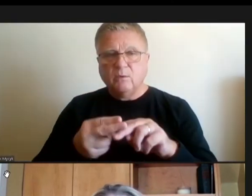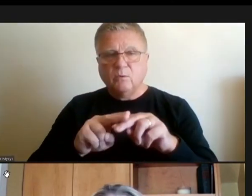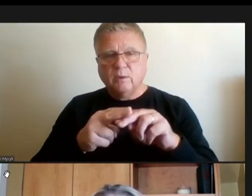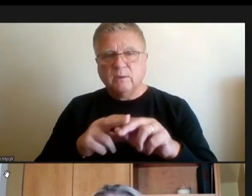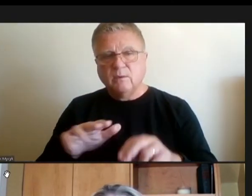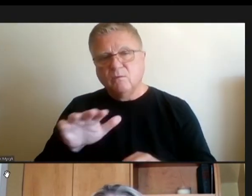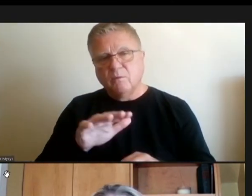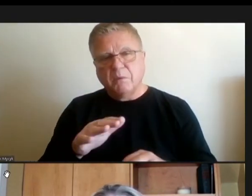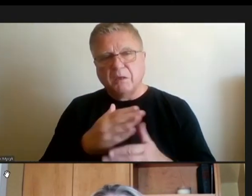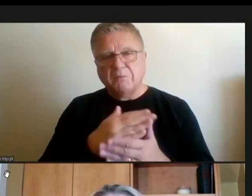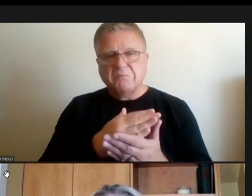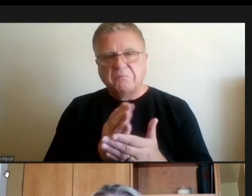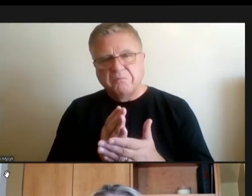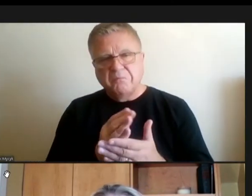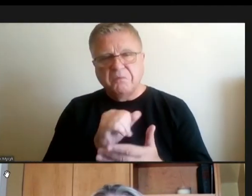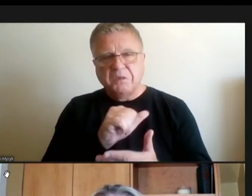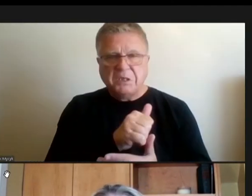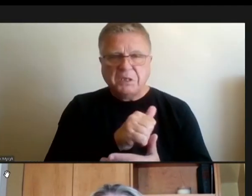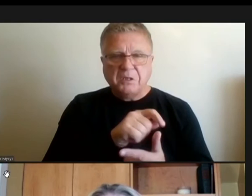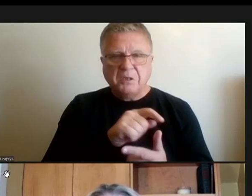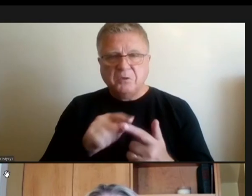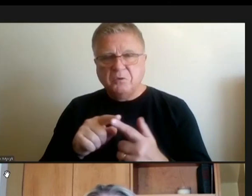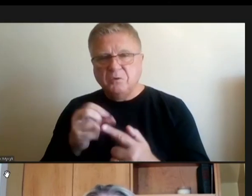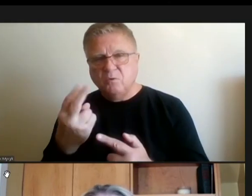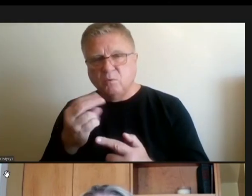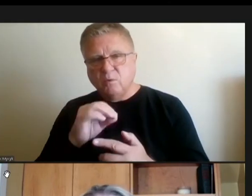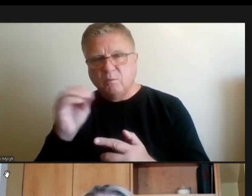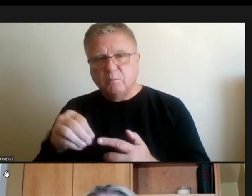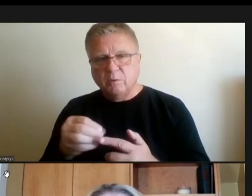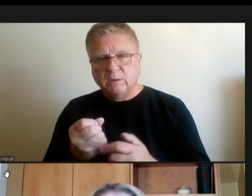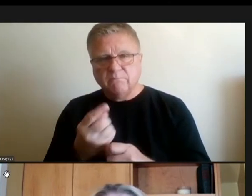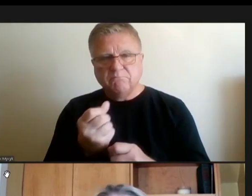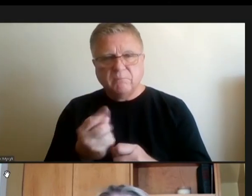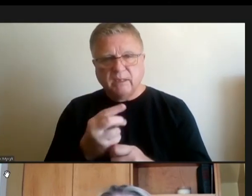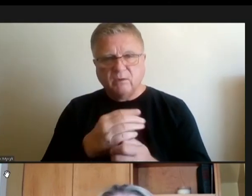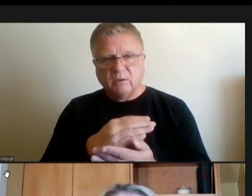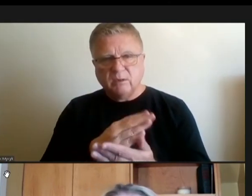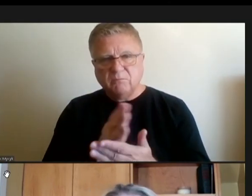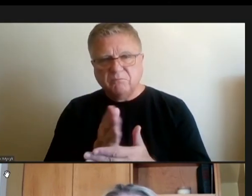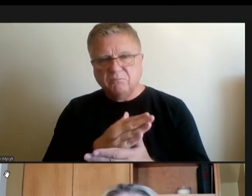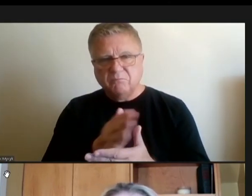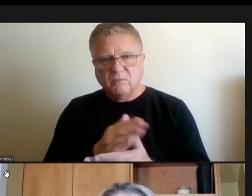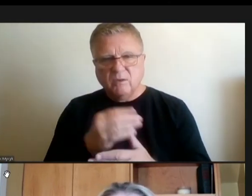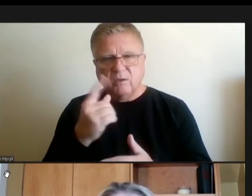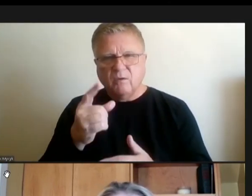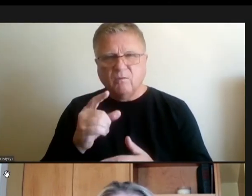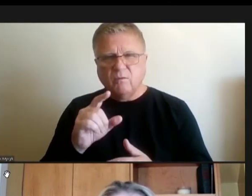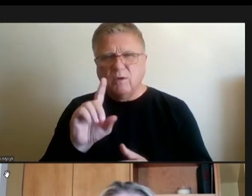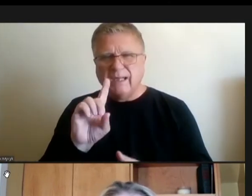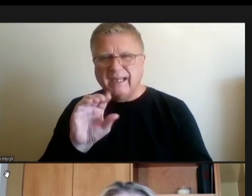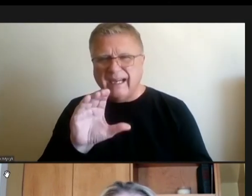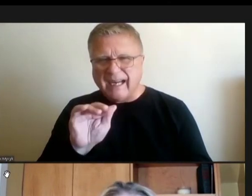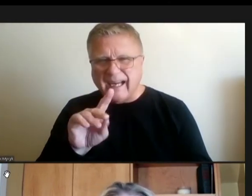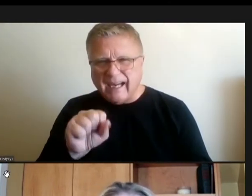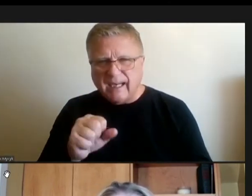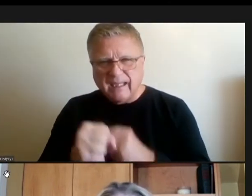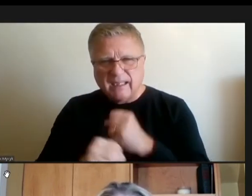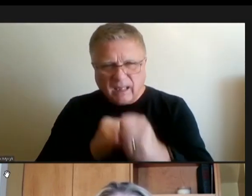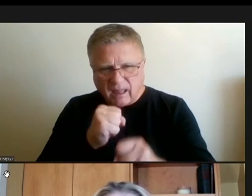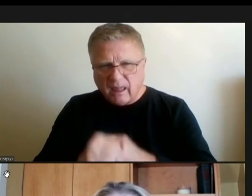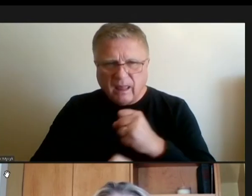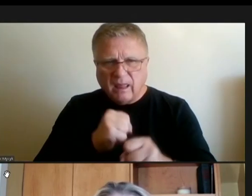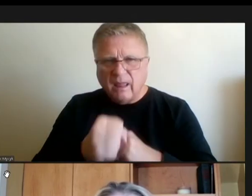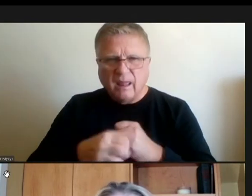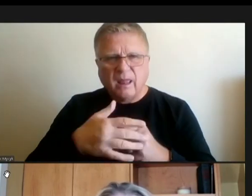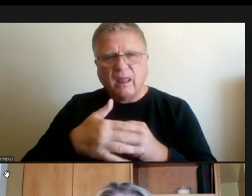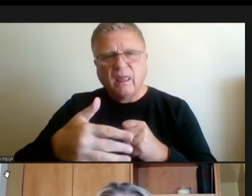from 10 to 12% annually for decades. So we